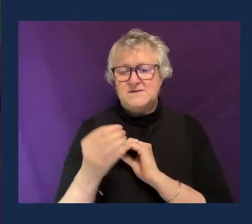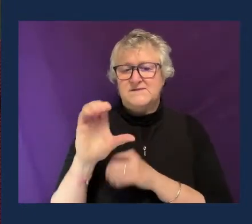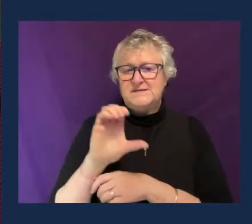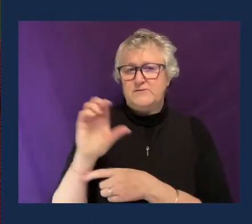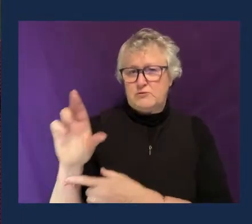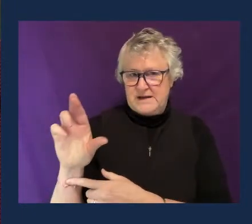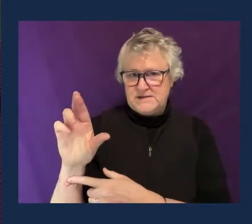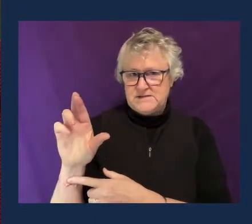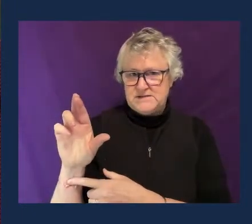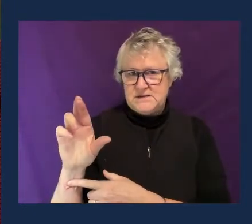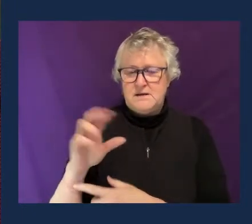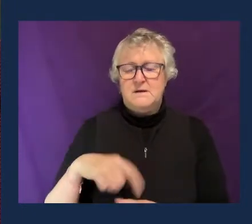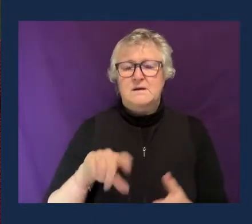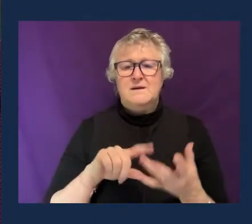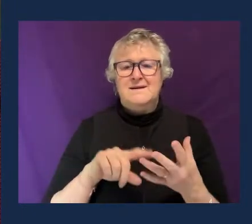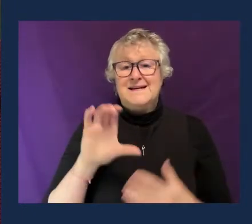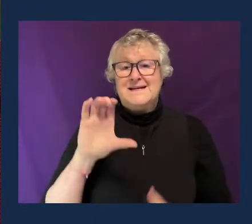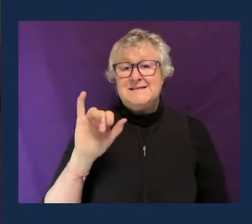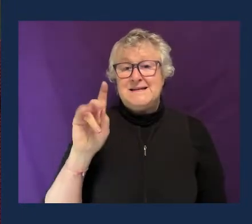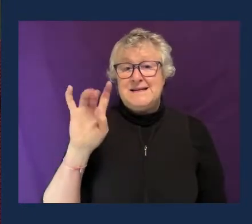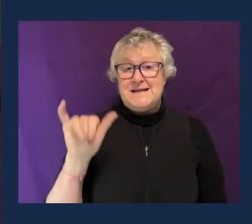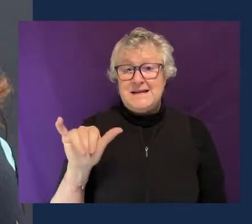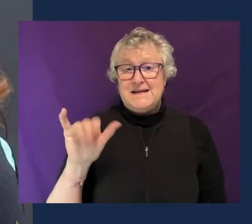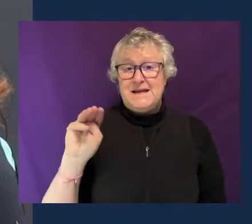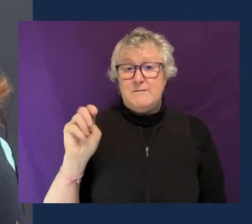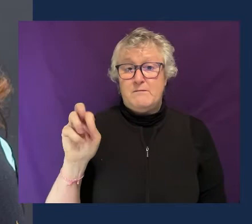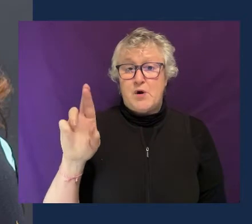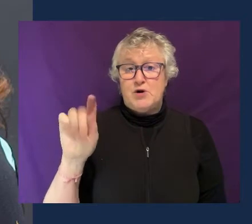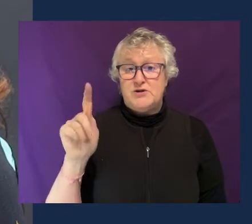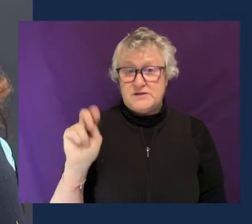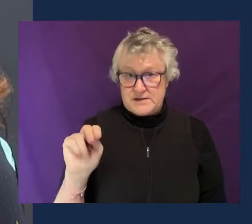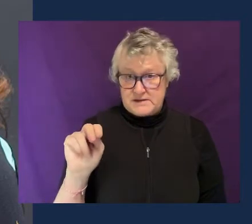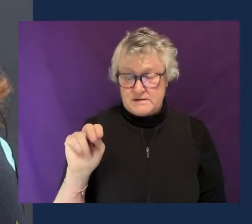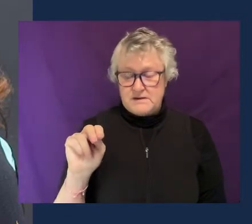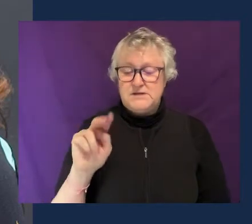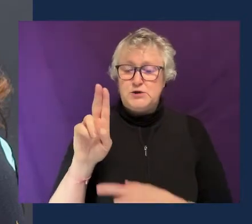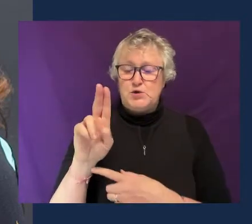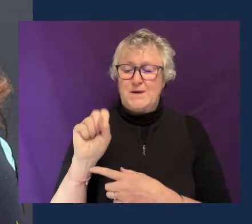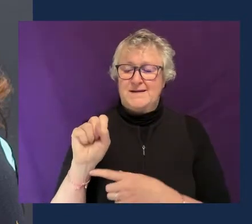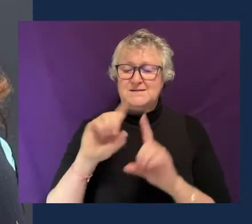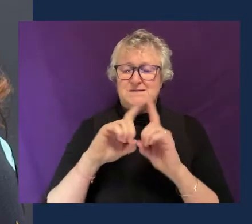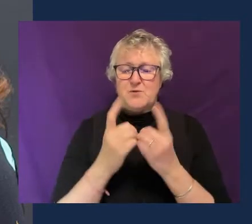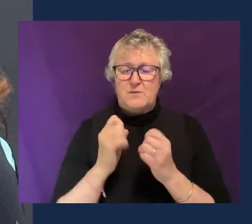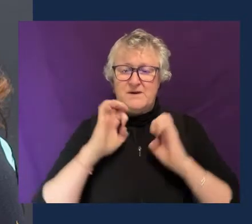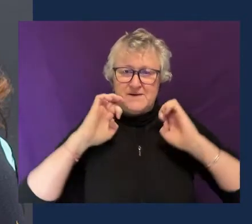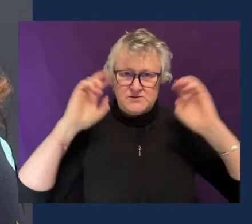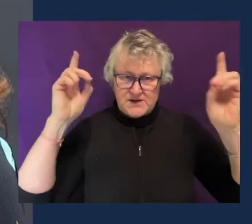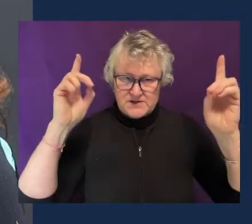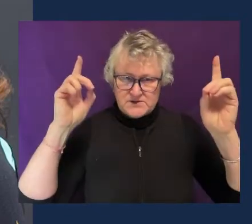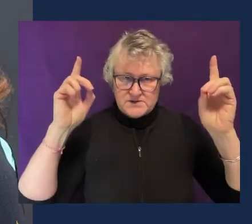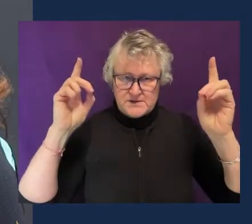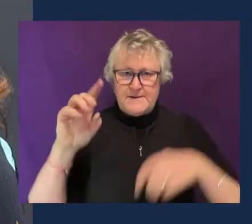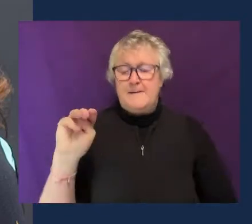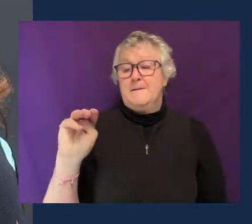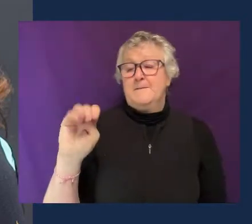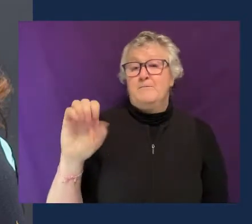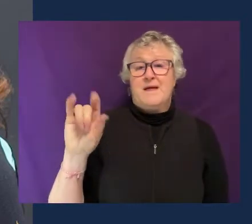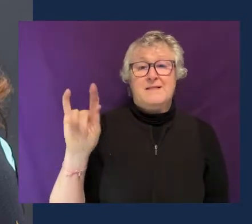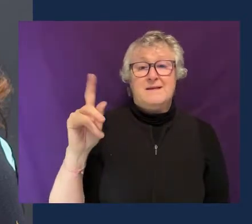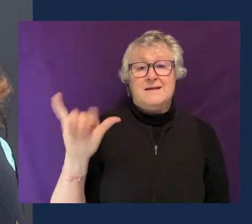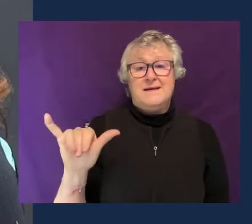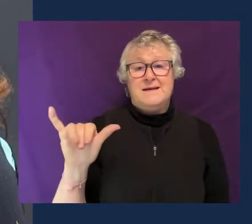is the Deputy Secretary of U.S. Department of Education. And Melody Gonzalez now leads a White House initiative to